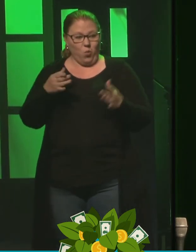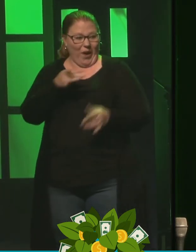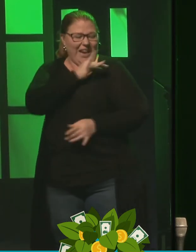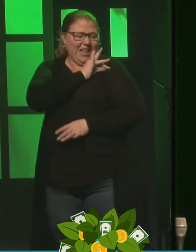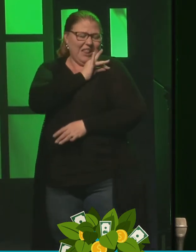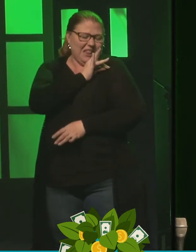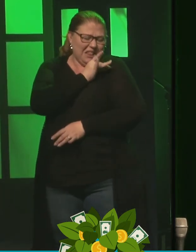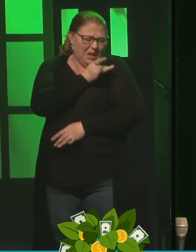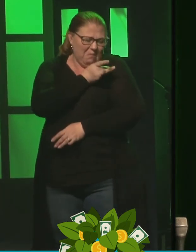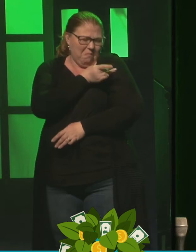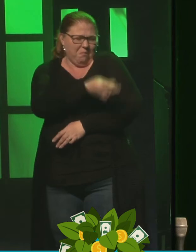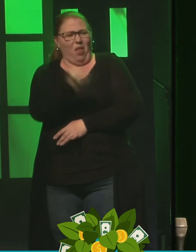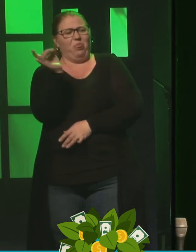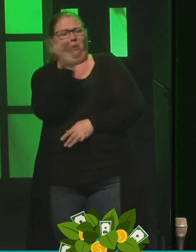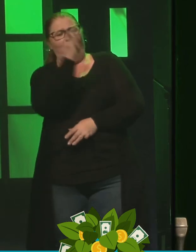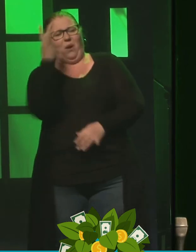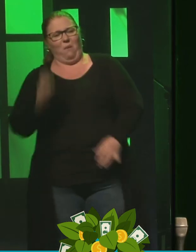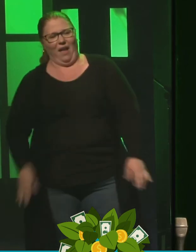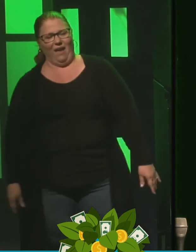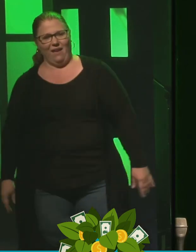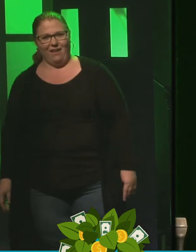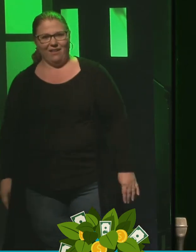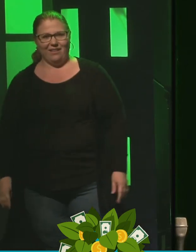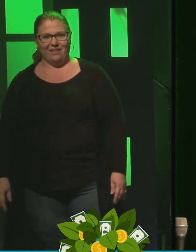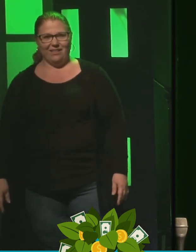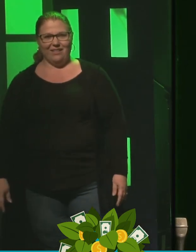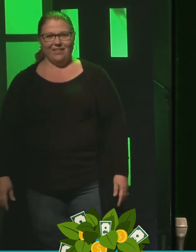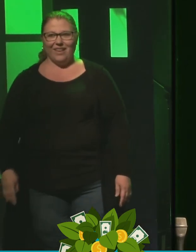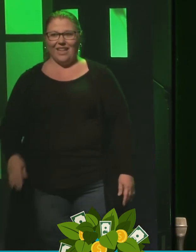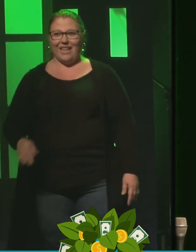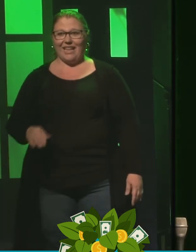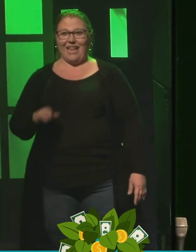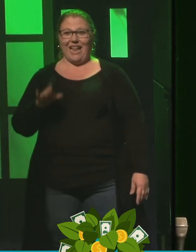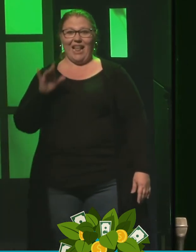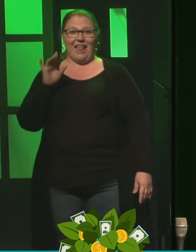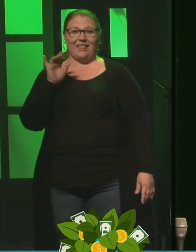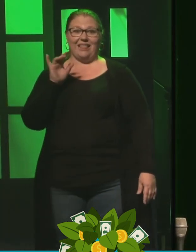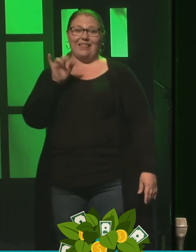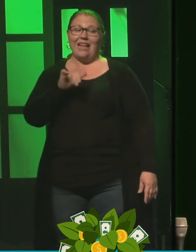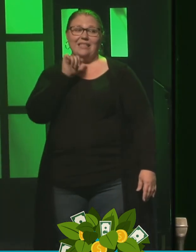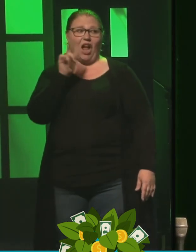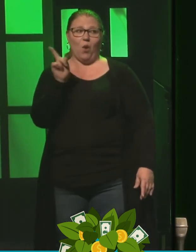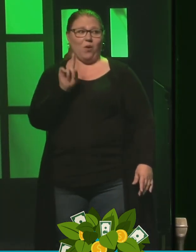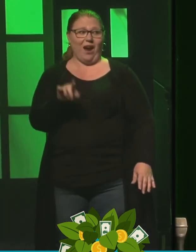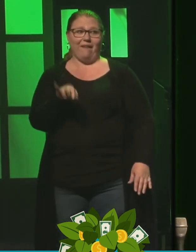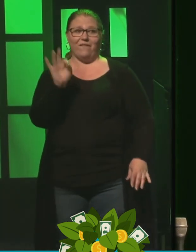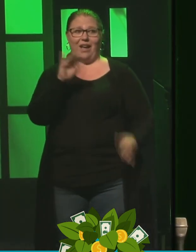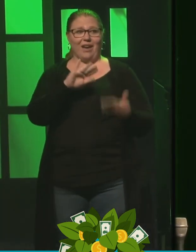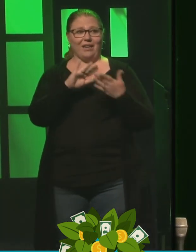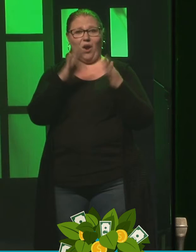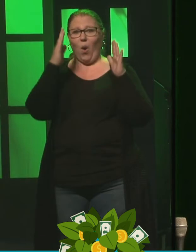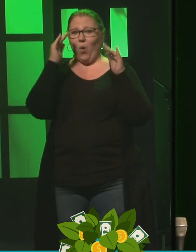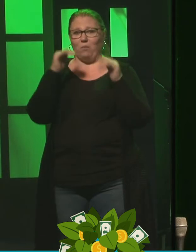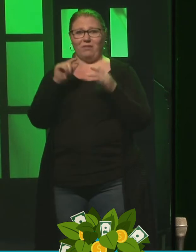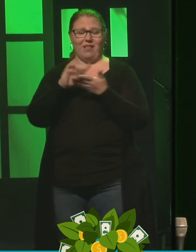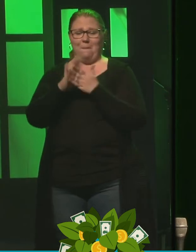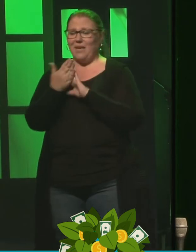just rip it off and throw it away. See, that's not where my hope is found. That's not where my peace is